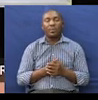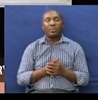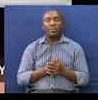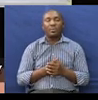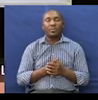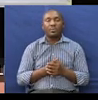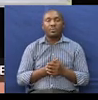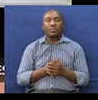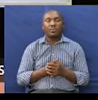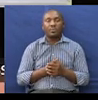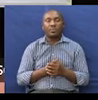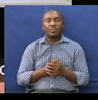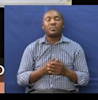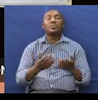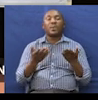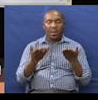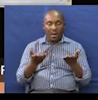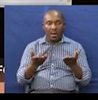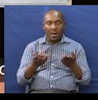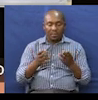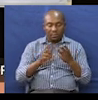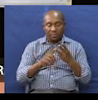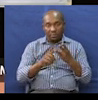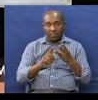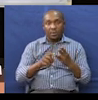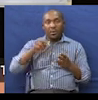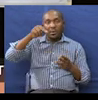Also, we have the Ndorobo